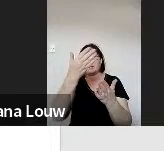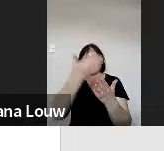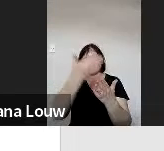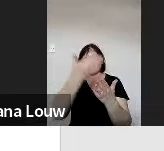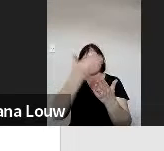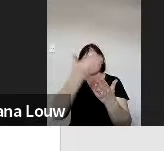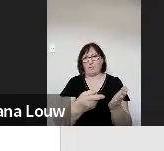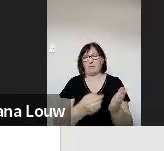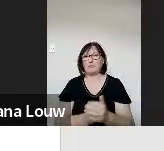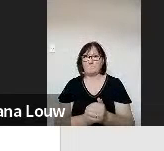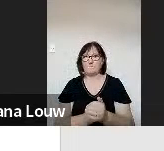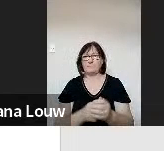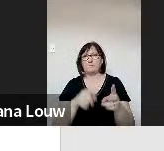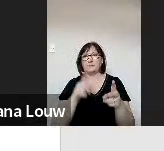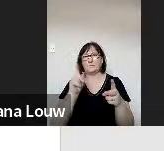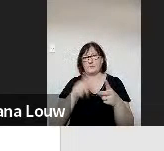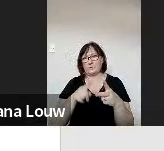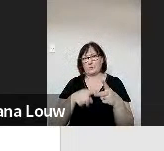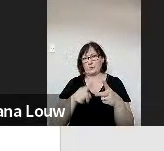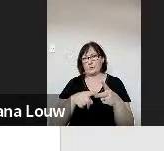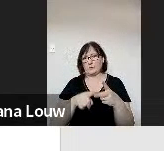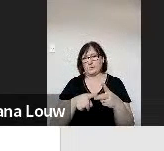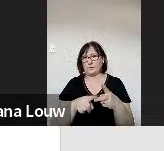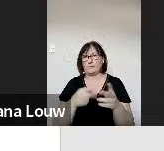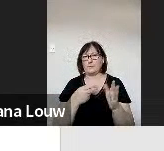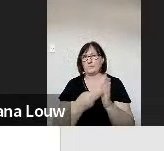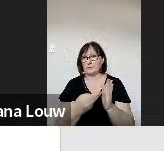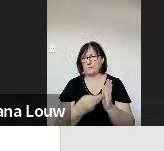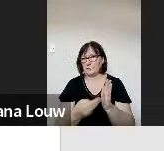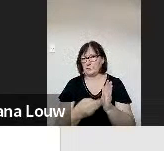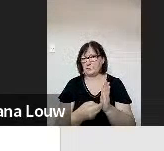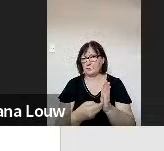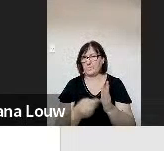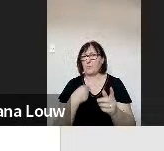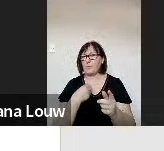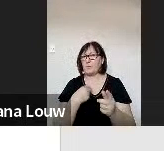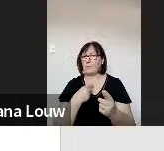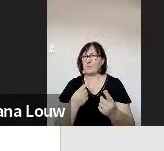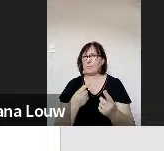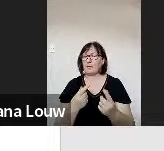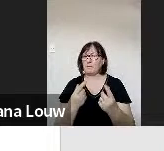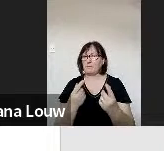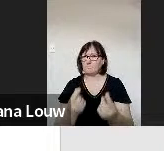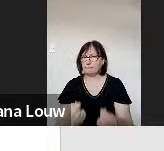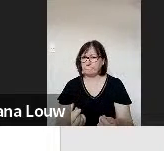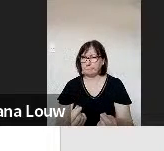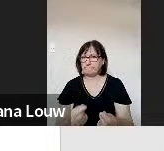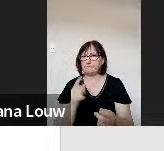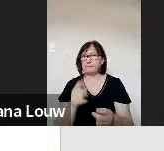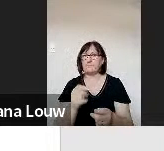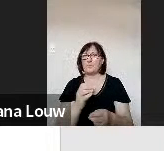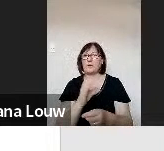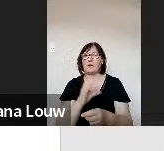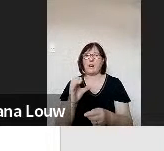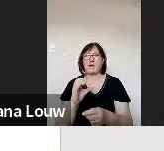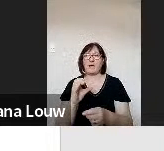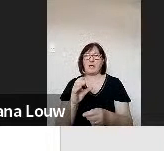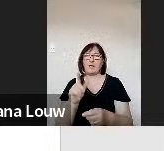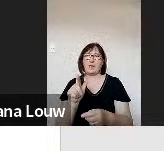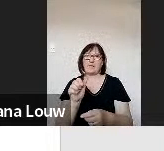General Rule 2A. This rule, we apply it when we are faced with classifying incomplete or